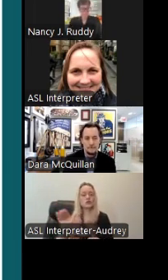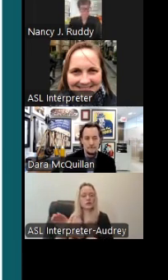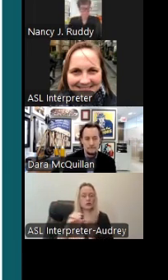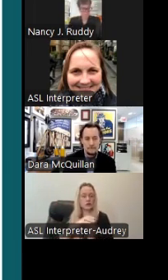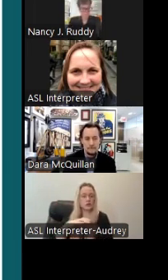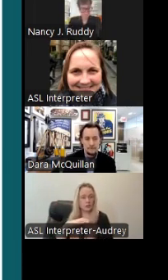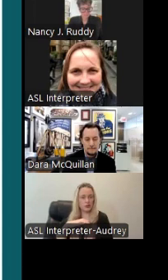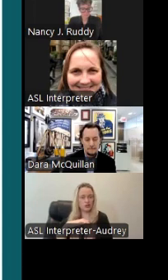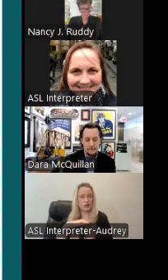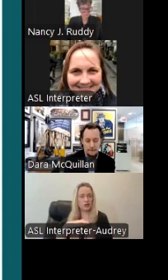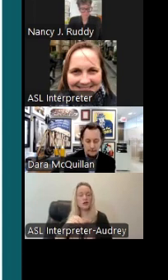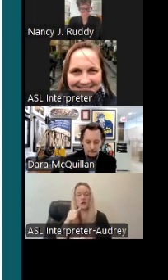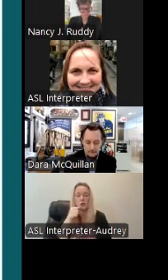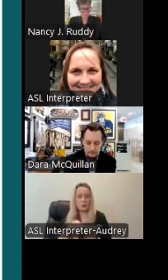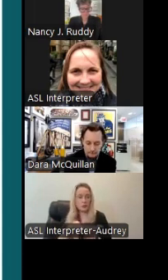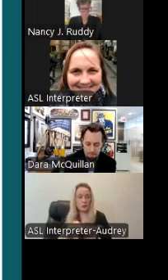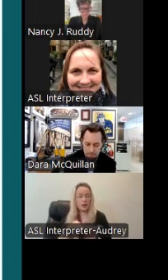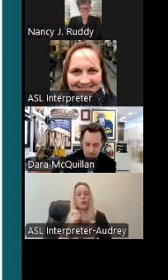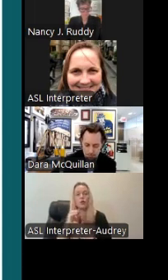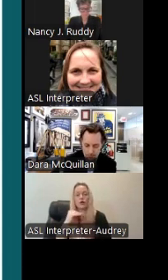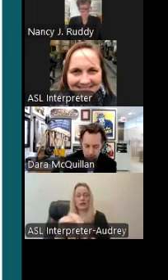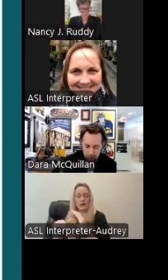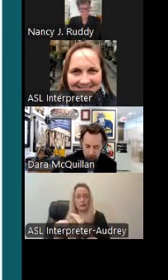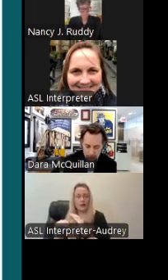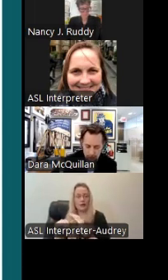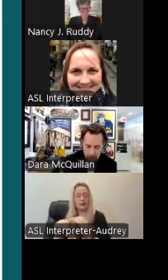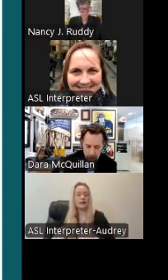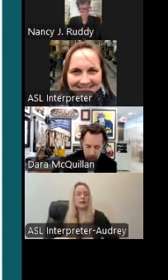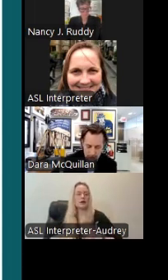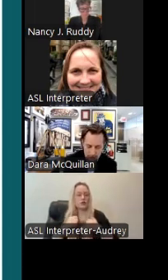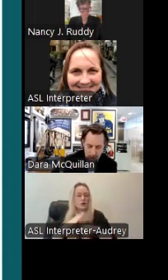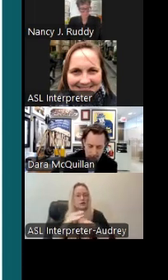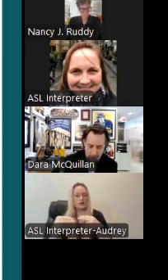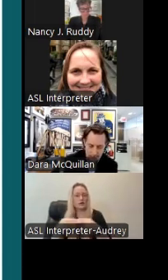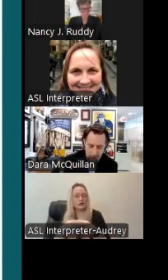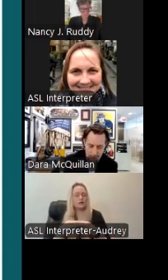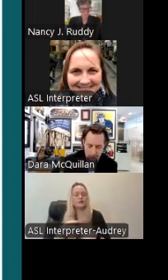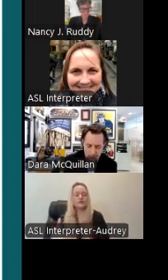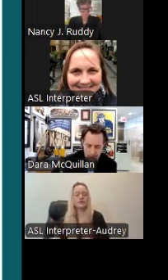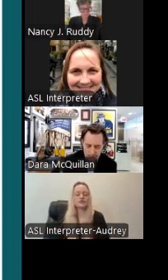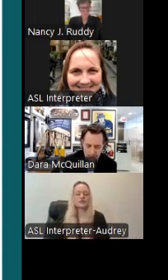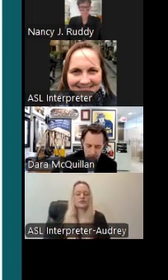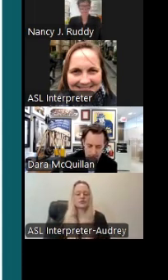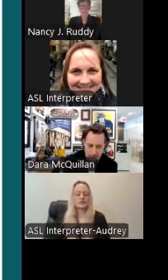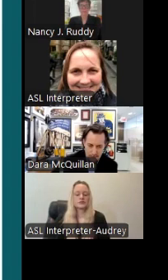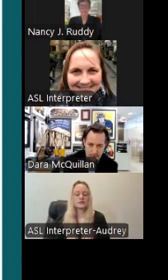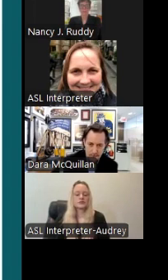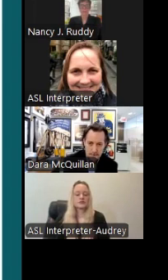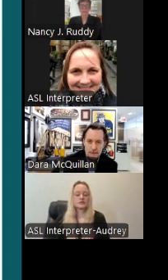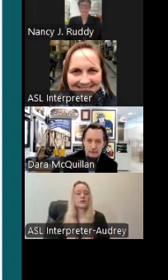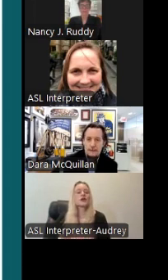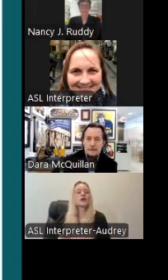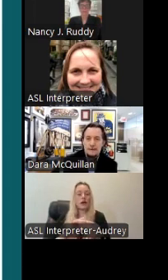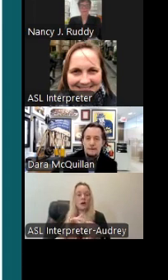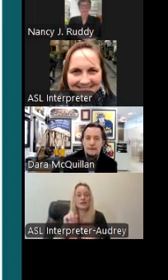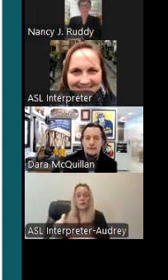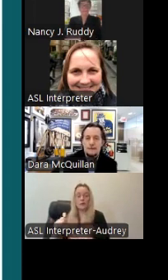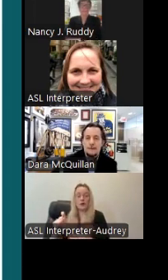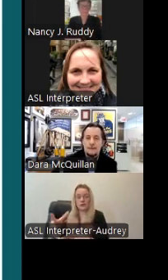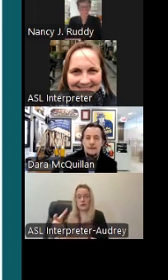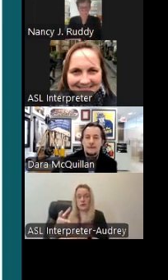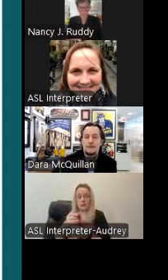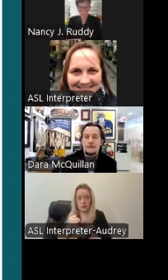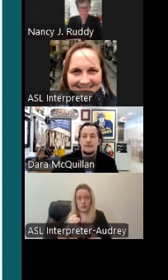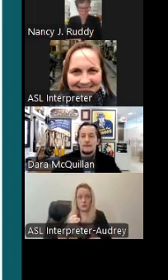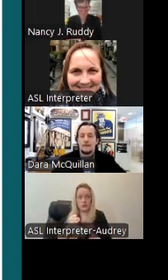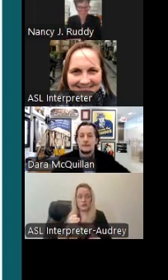at either mailing or emailing the addresses shown on the slide. These comments must be received no